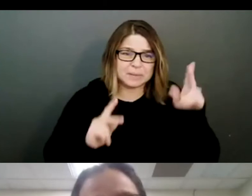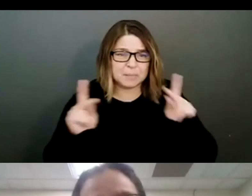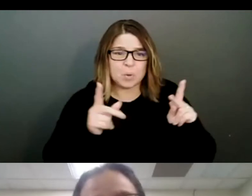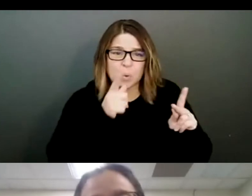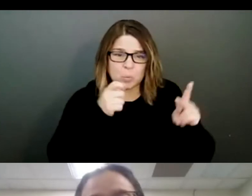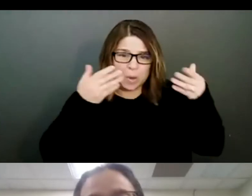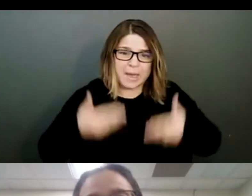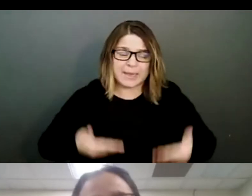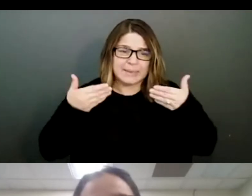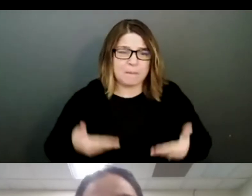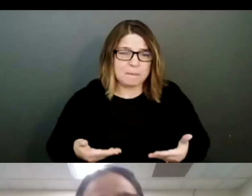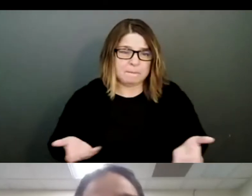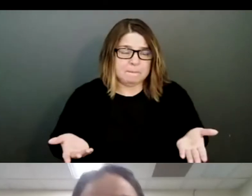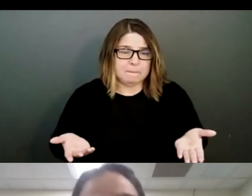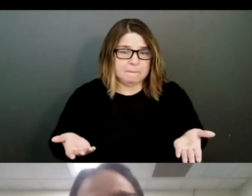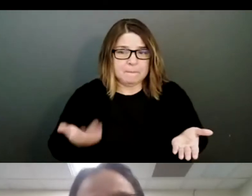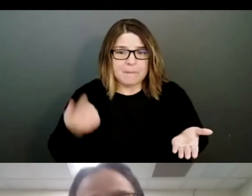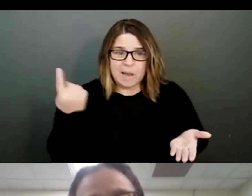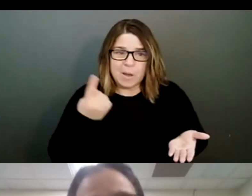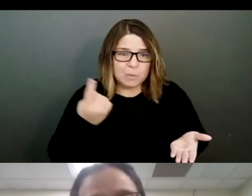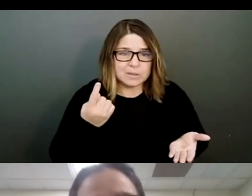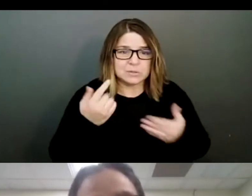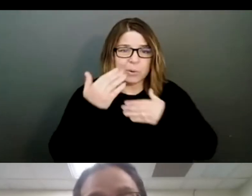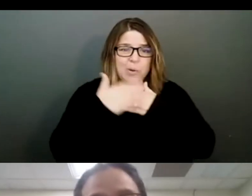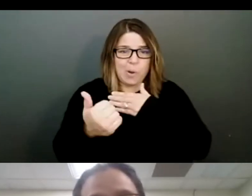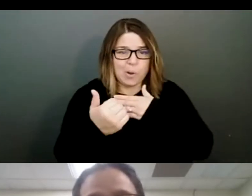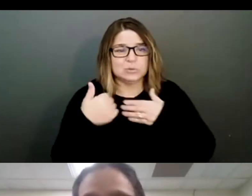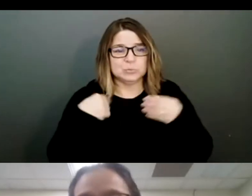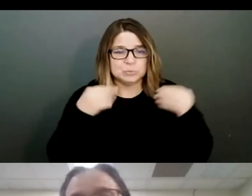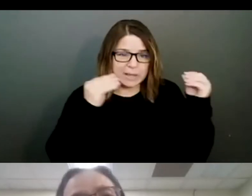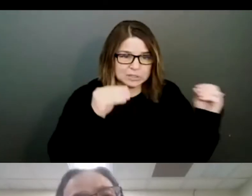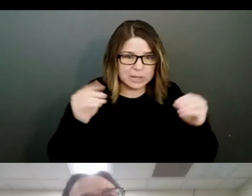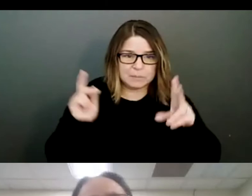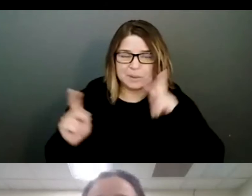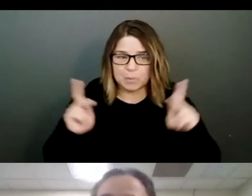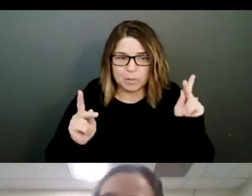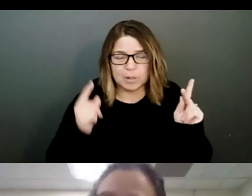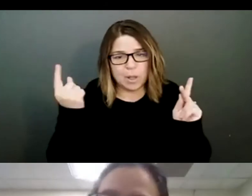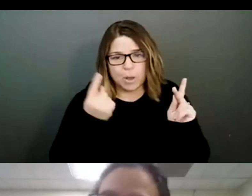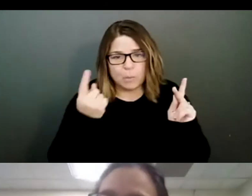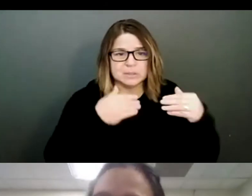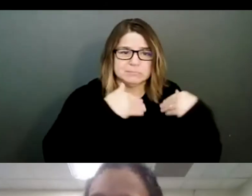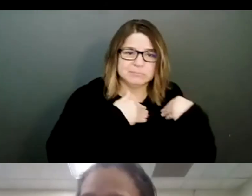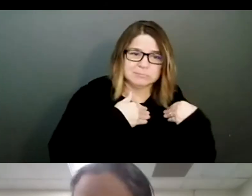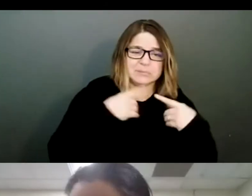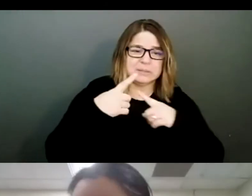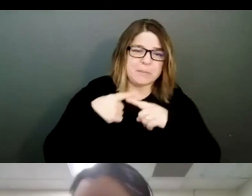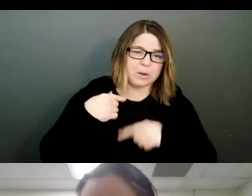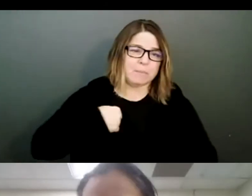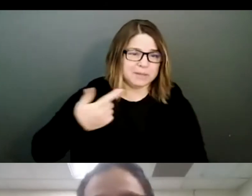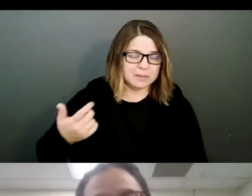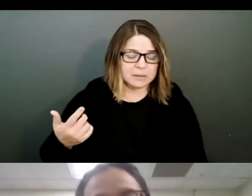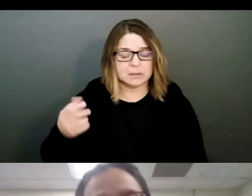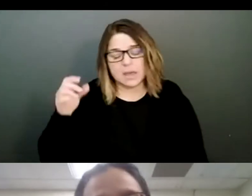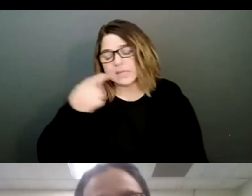are, and you're always called upon to do that. Okay. So then I said, okay,